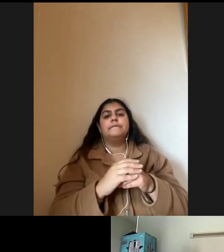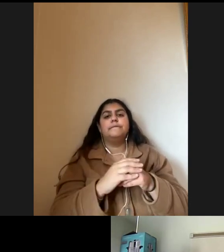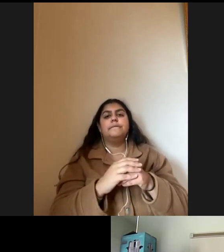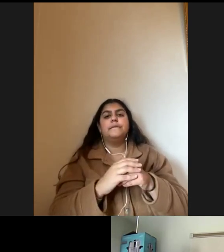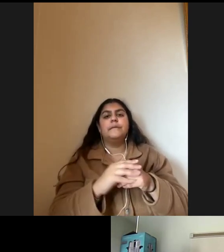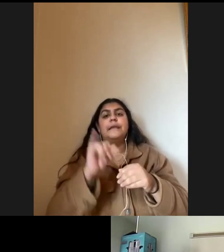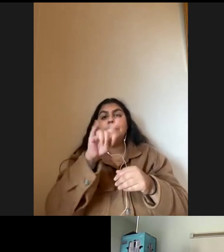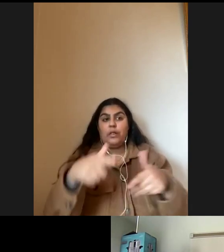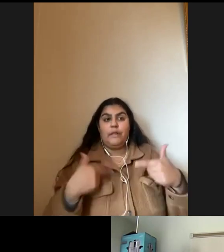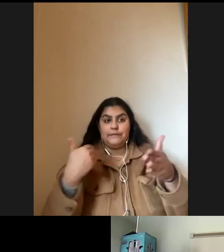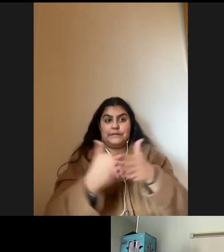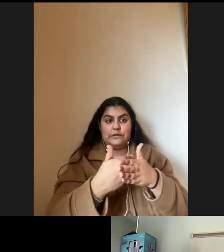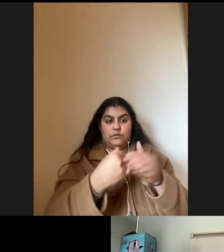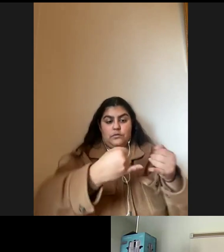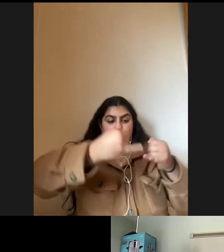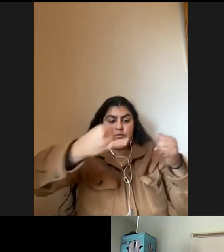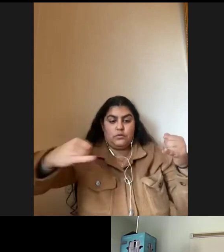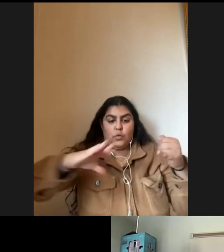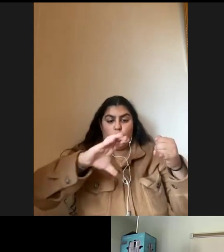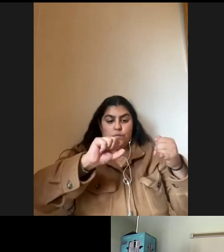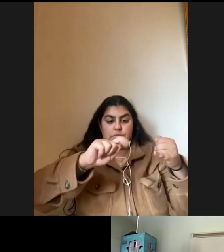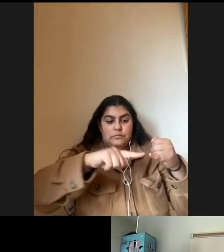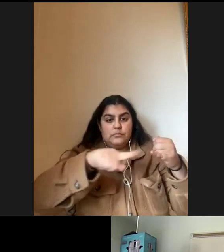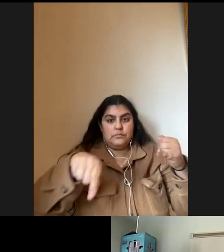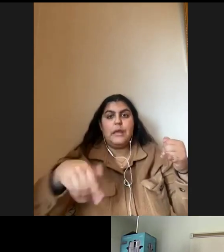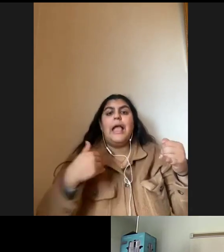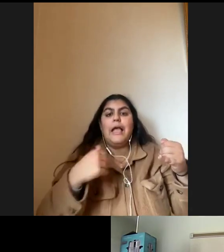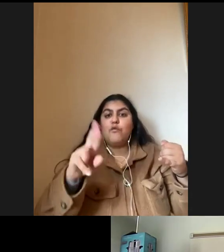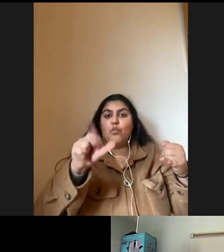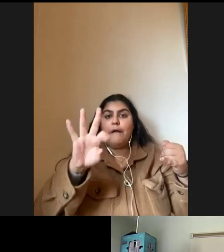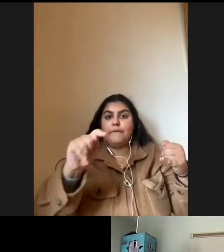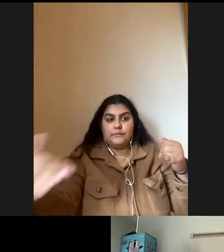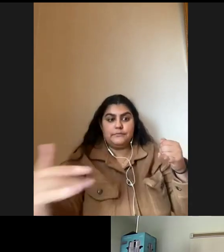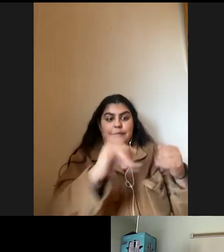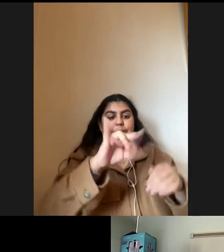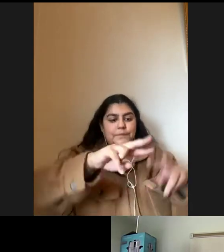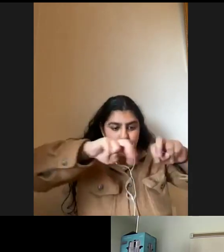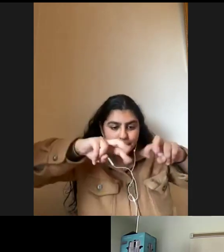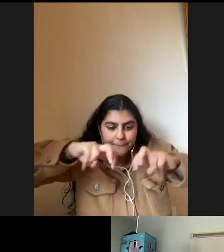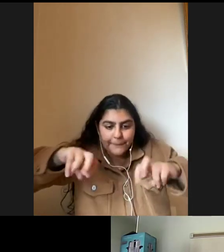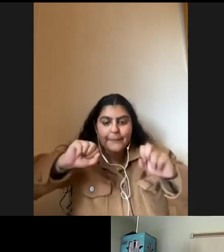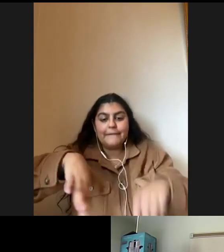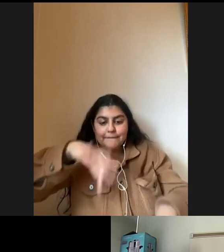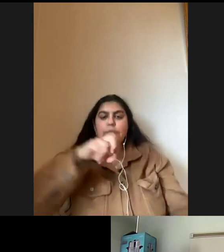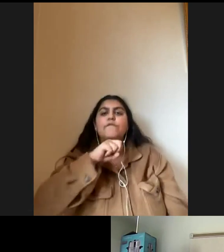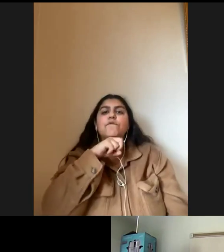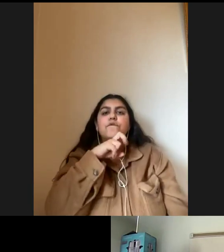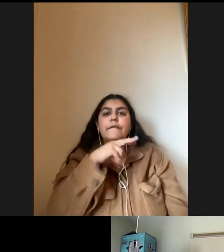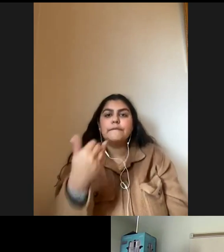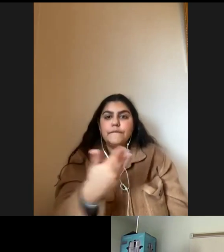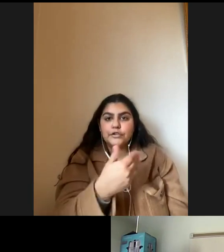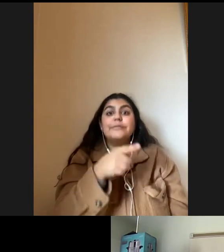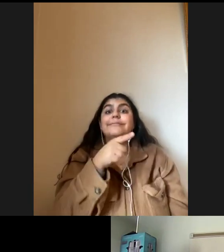you live near the coast and there's like a big raft of sargassum that blows in, if you pick through it, you can actually find things called frogfish, which are in